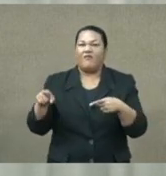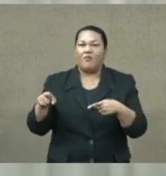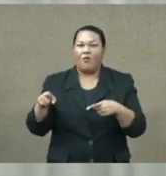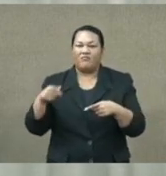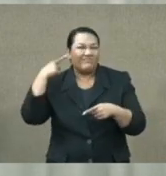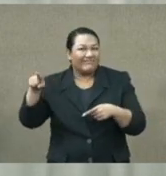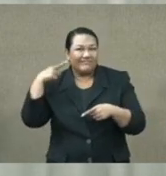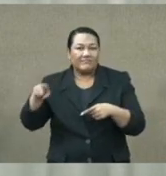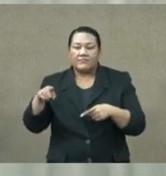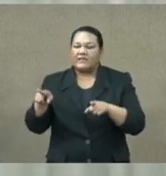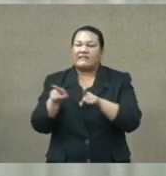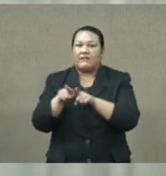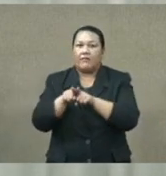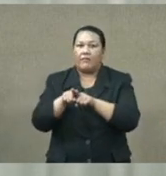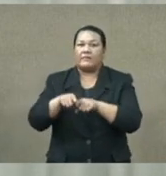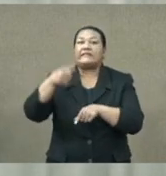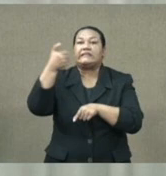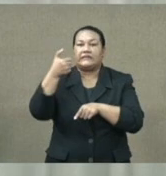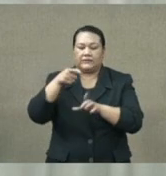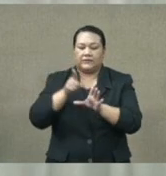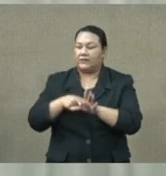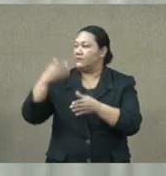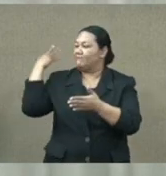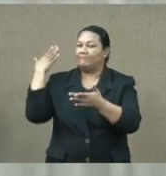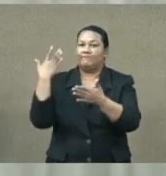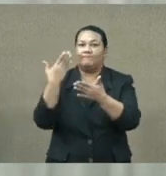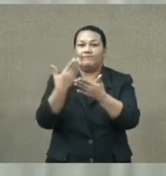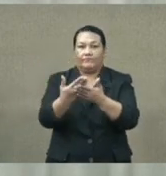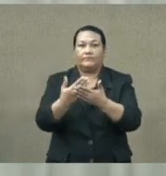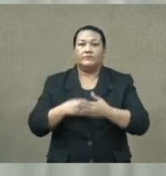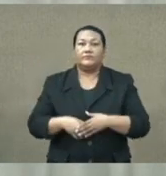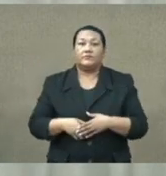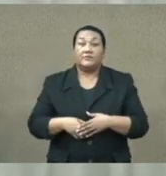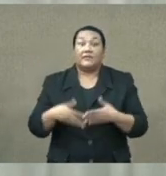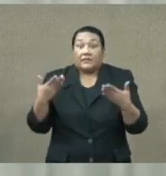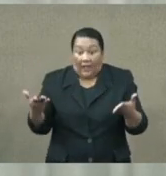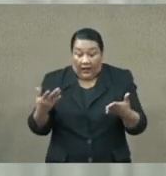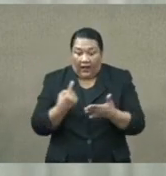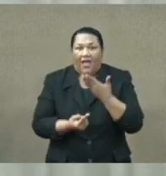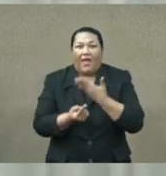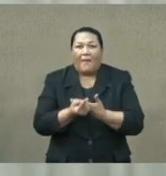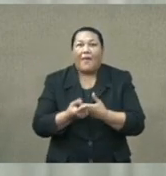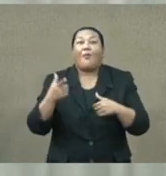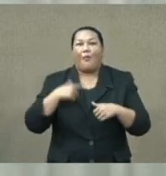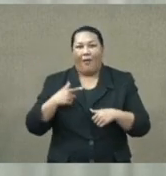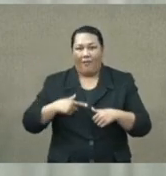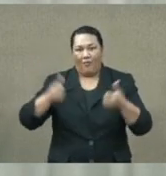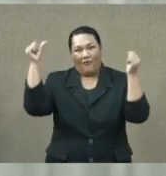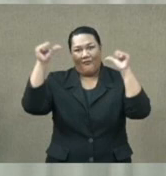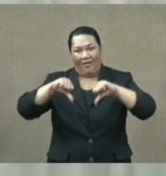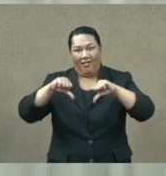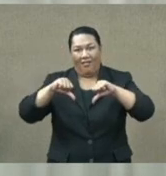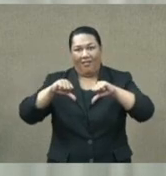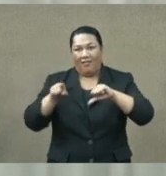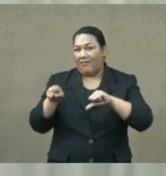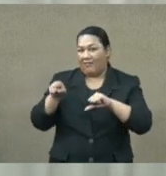years. It was the path that led to his recent election loss, and that has